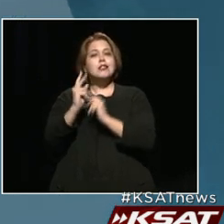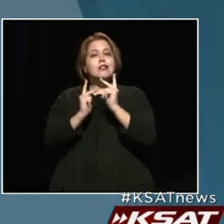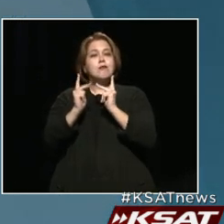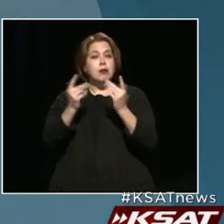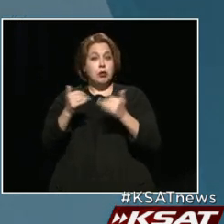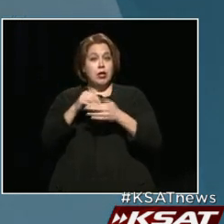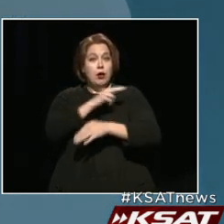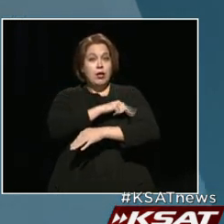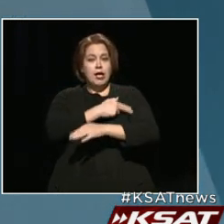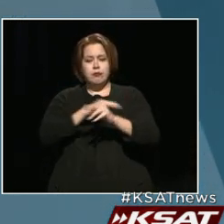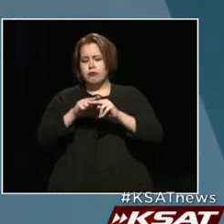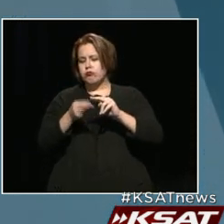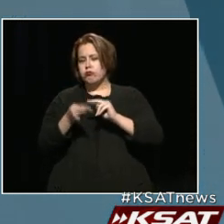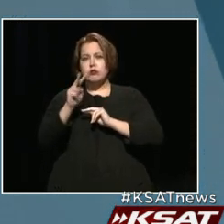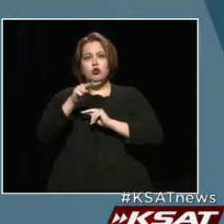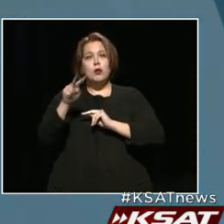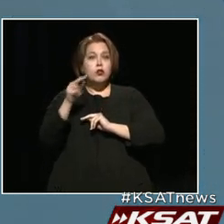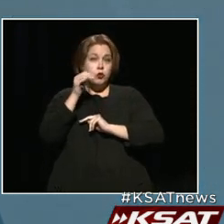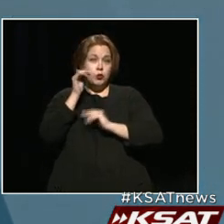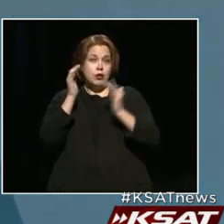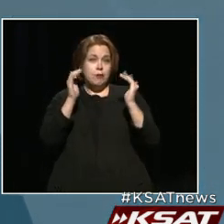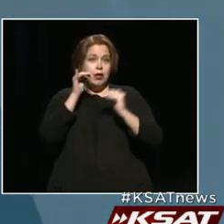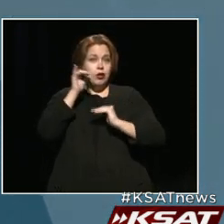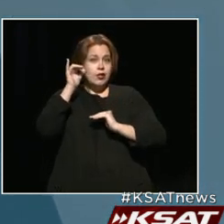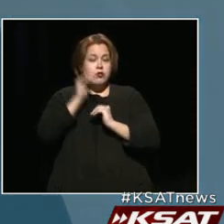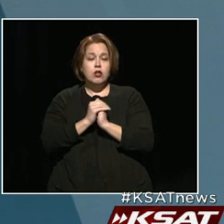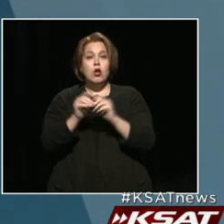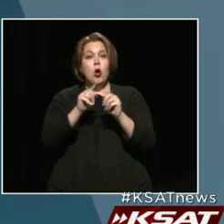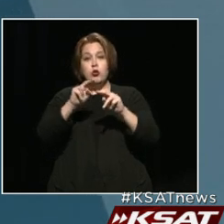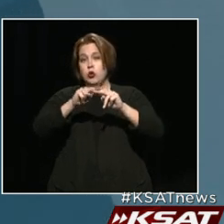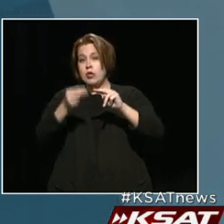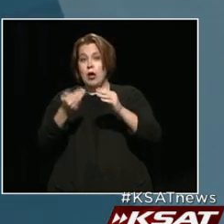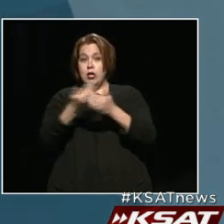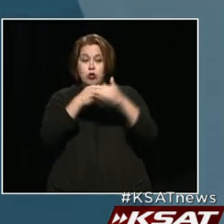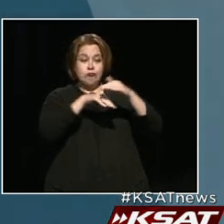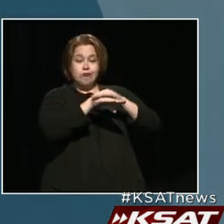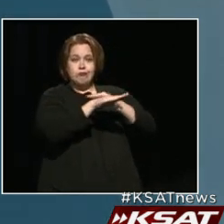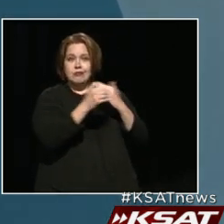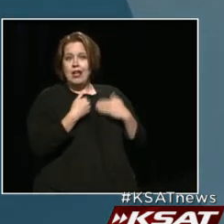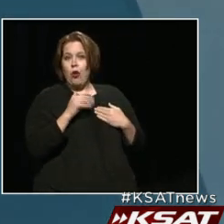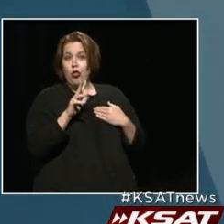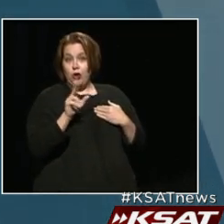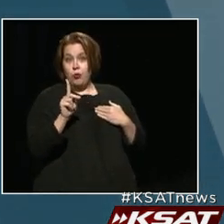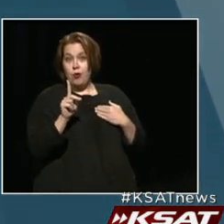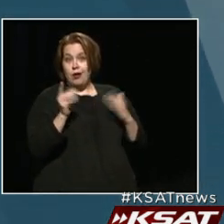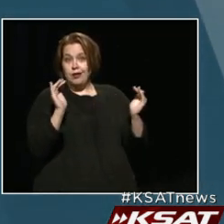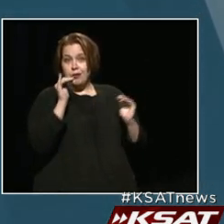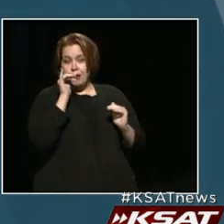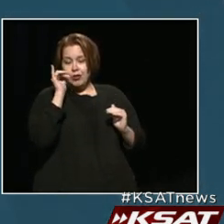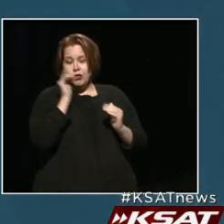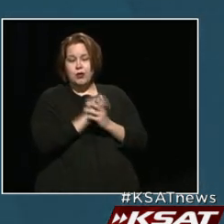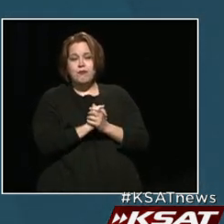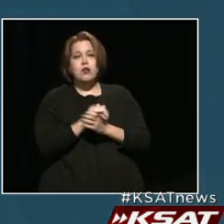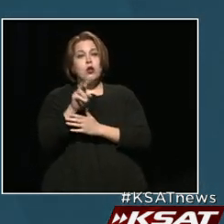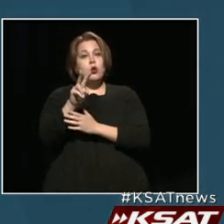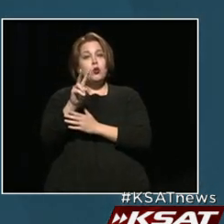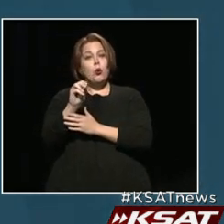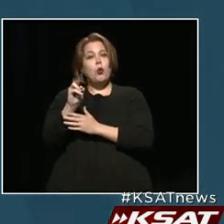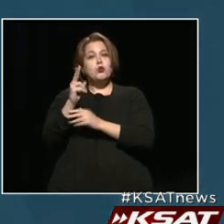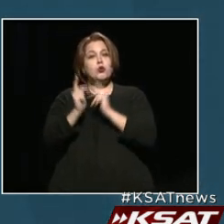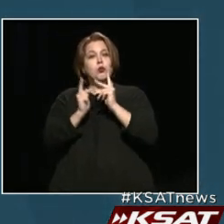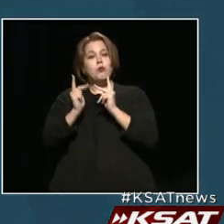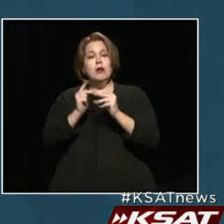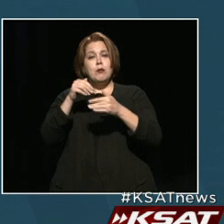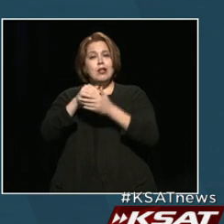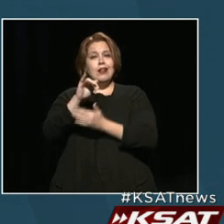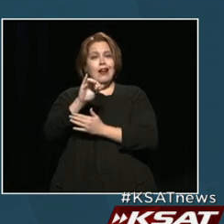in the hospital, down 22 from yesterday. We're also down in new admissions to 31 since yesterday. 202 people